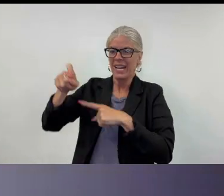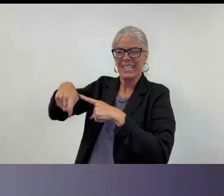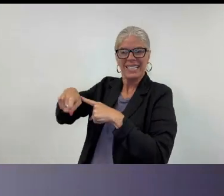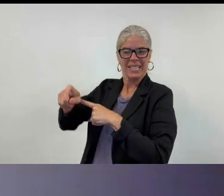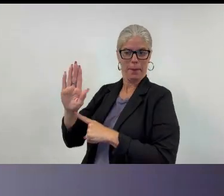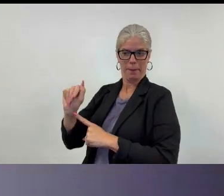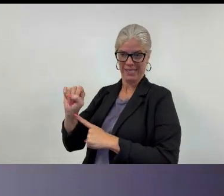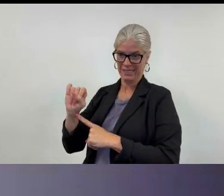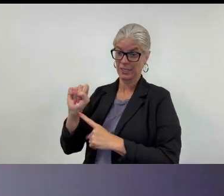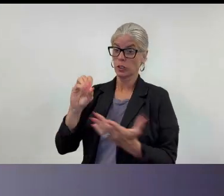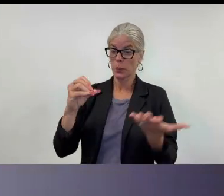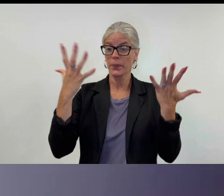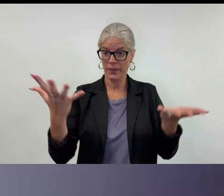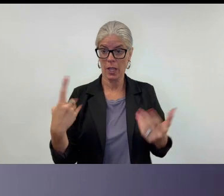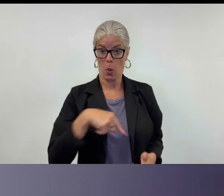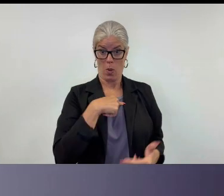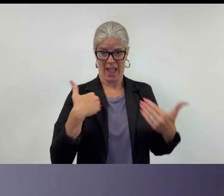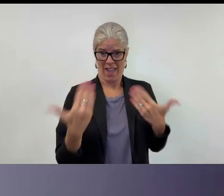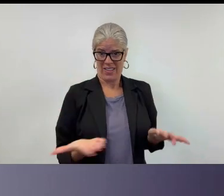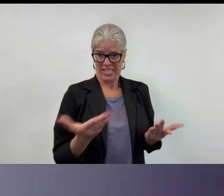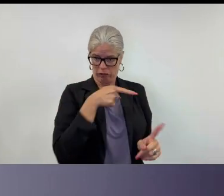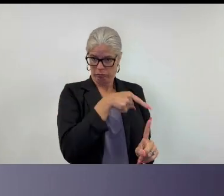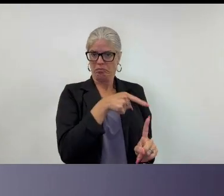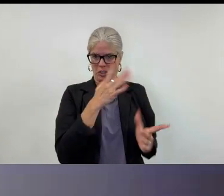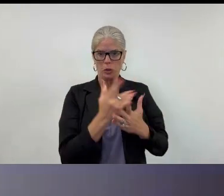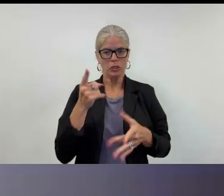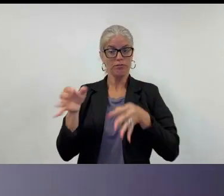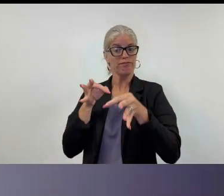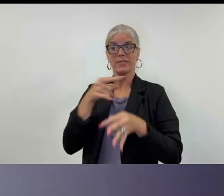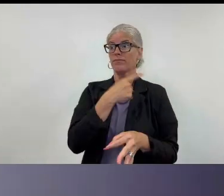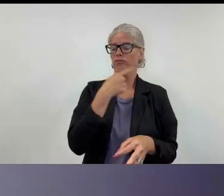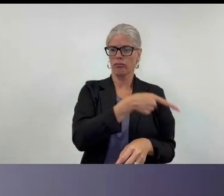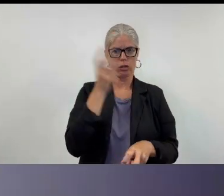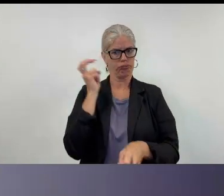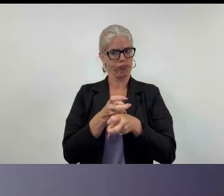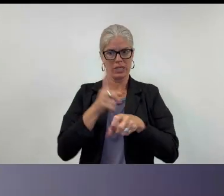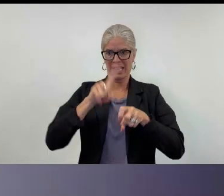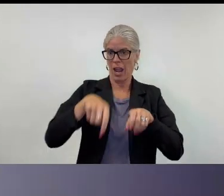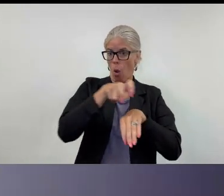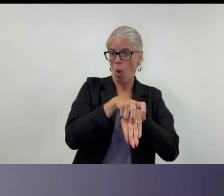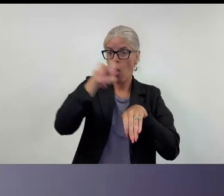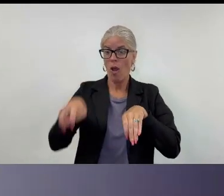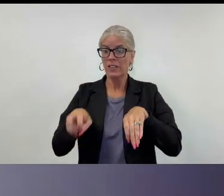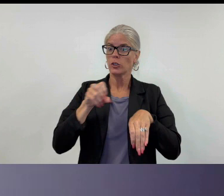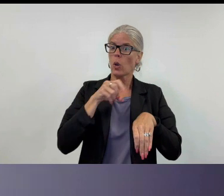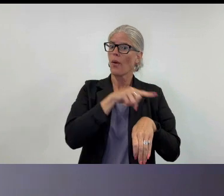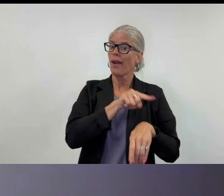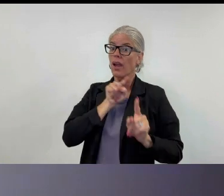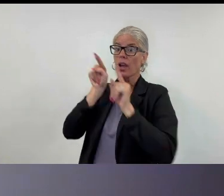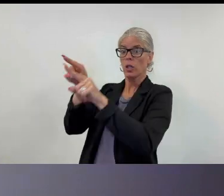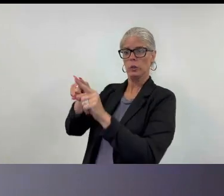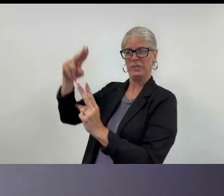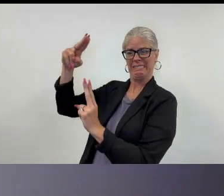So we have somebody in here somebody who's written in and they can't get their relative into the neuro eye